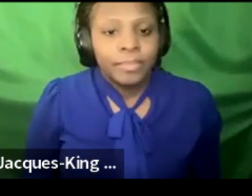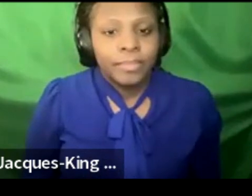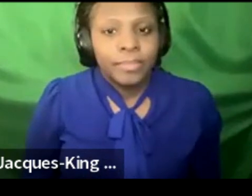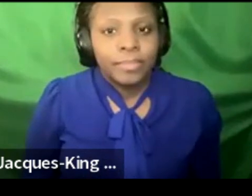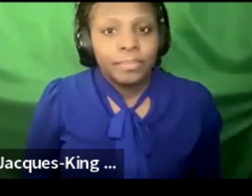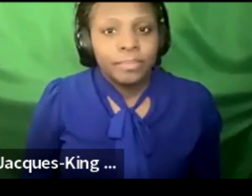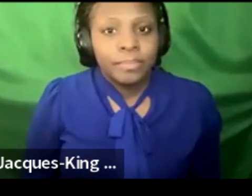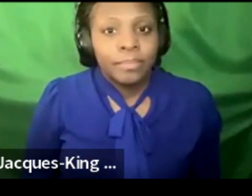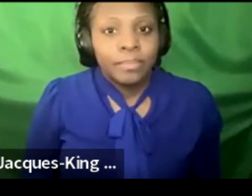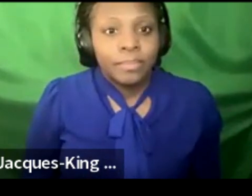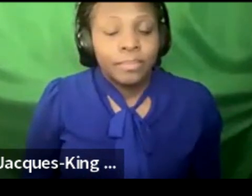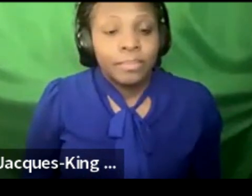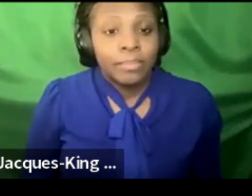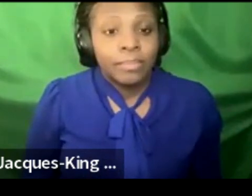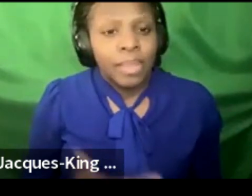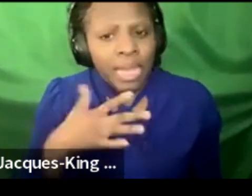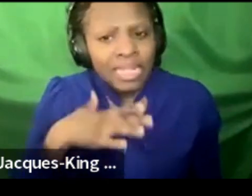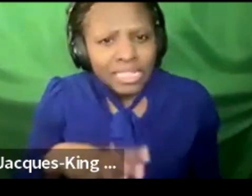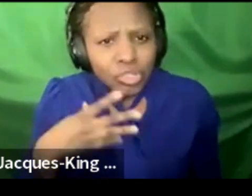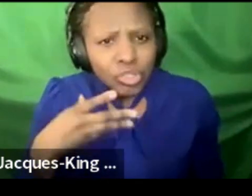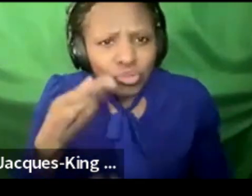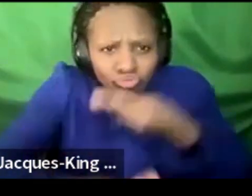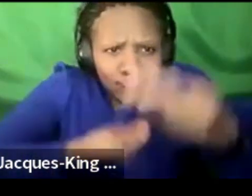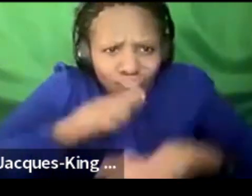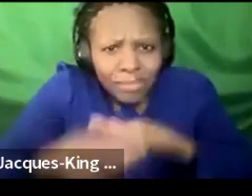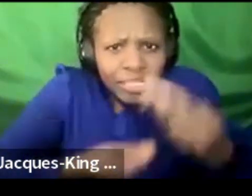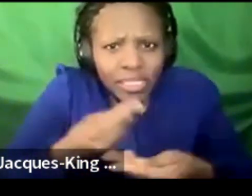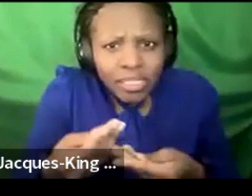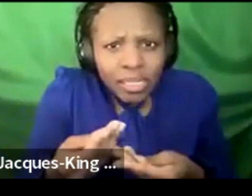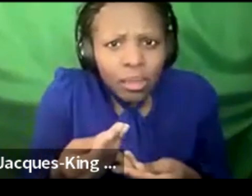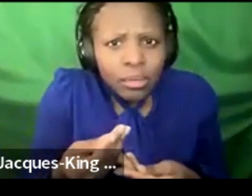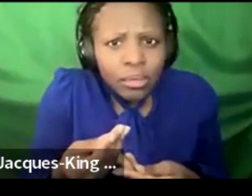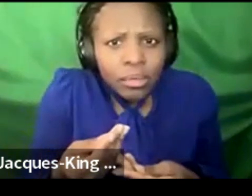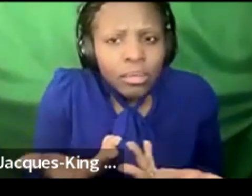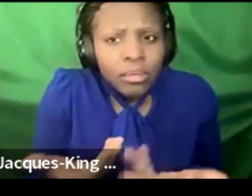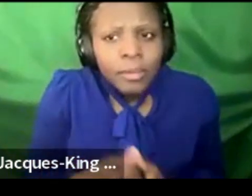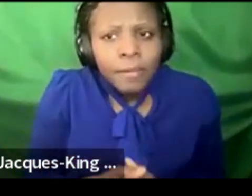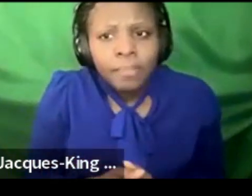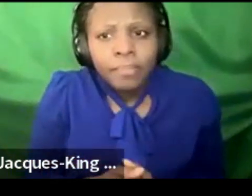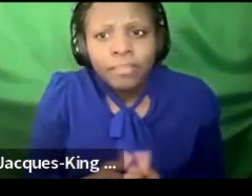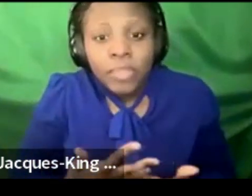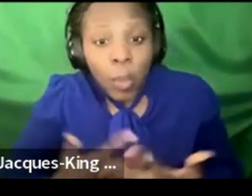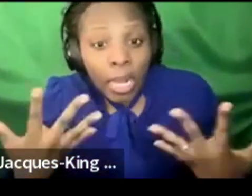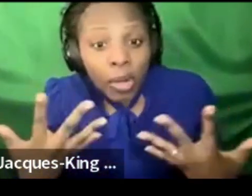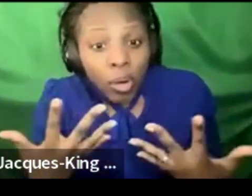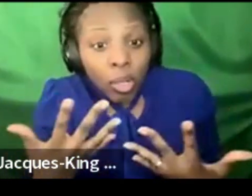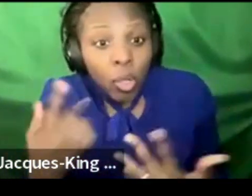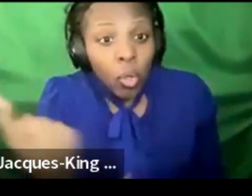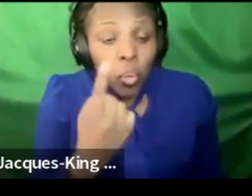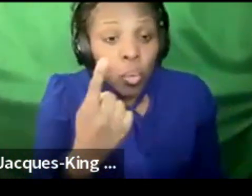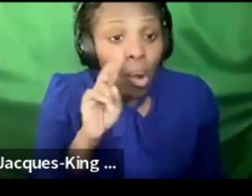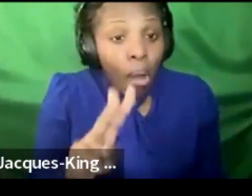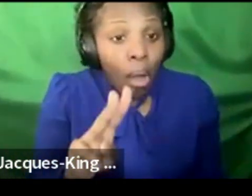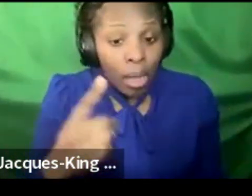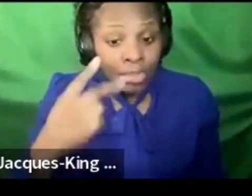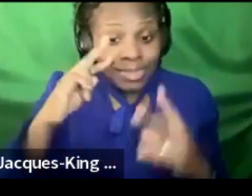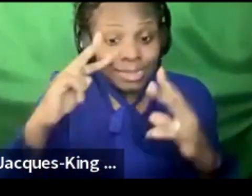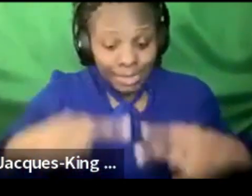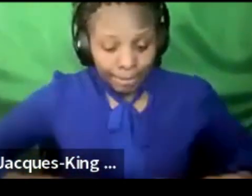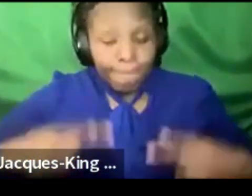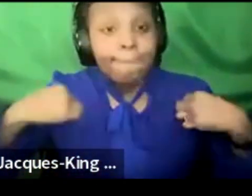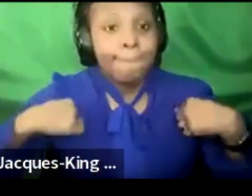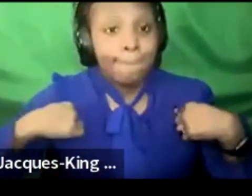And just for anybody, do I need to do a little description? Of course. So for anybody who cannot see me,